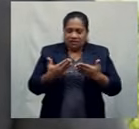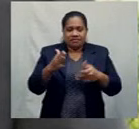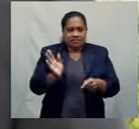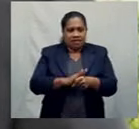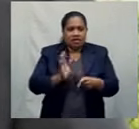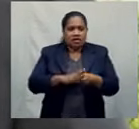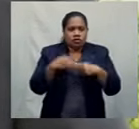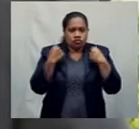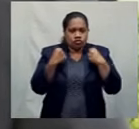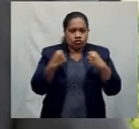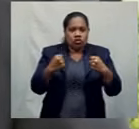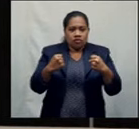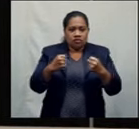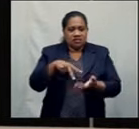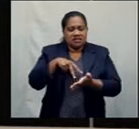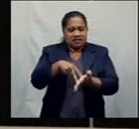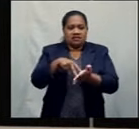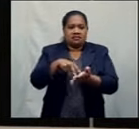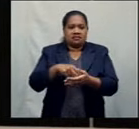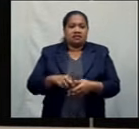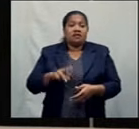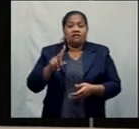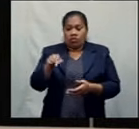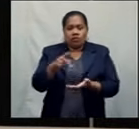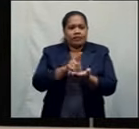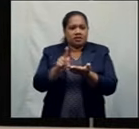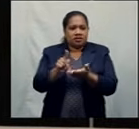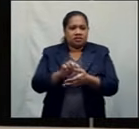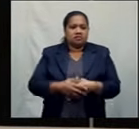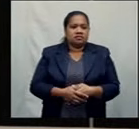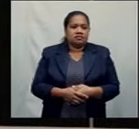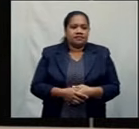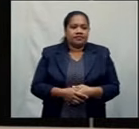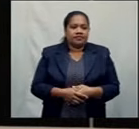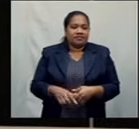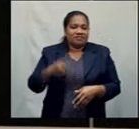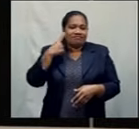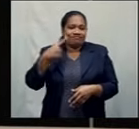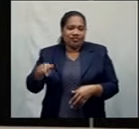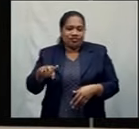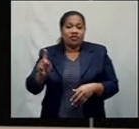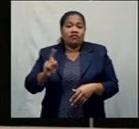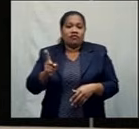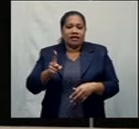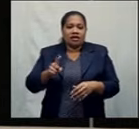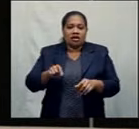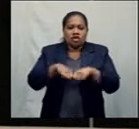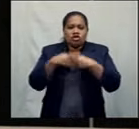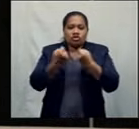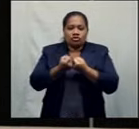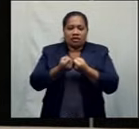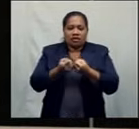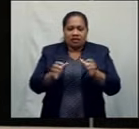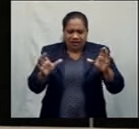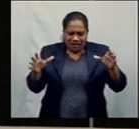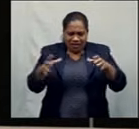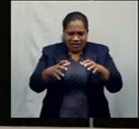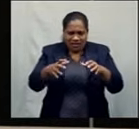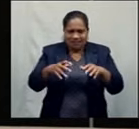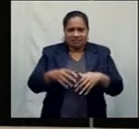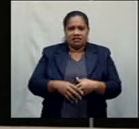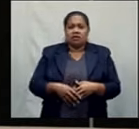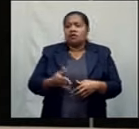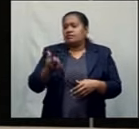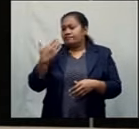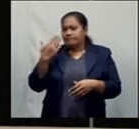this position. Breach of social gathering restrictions stopped the number of arrests over the last